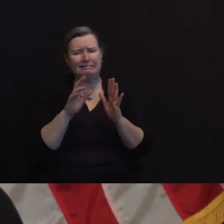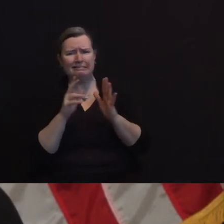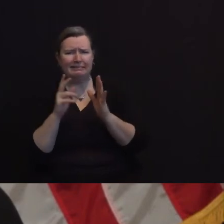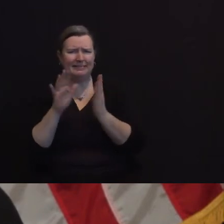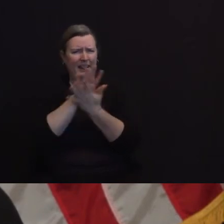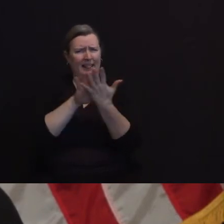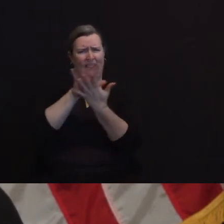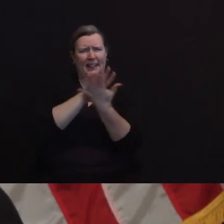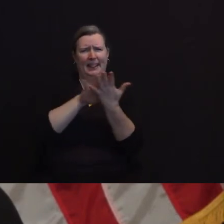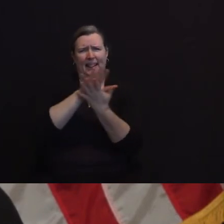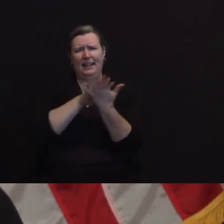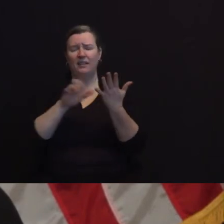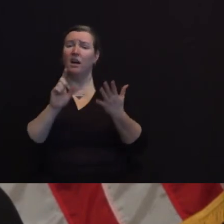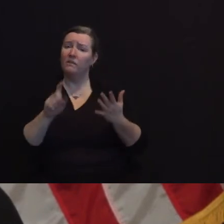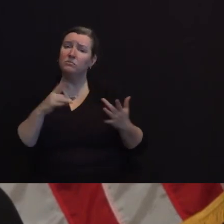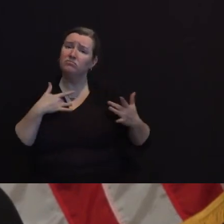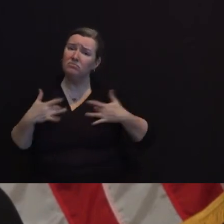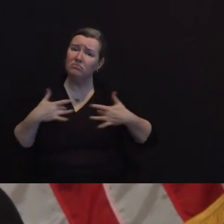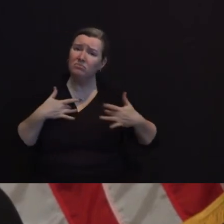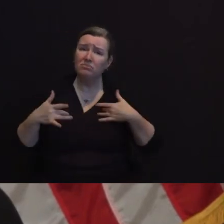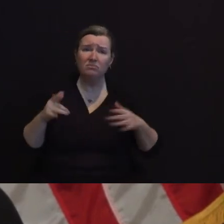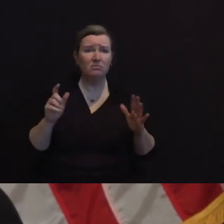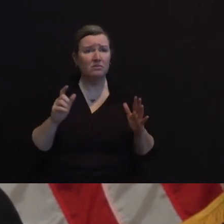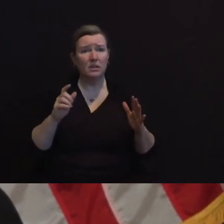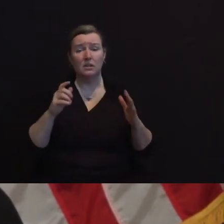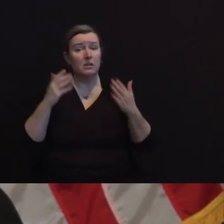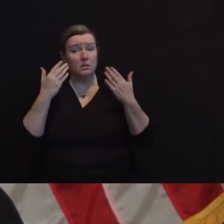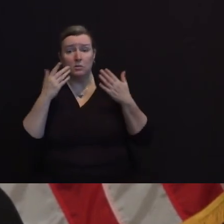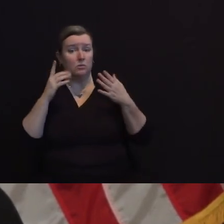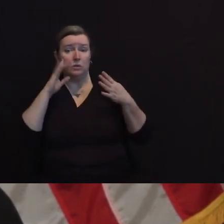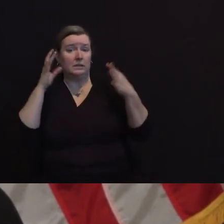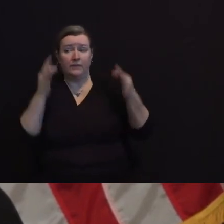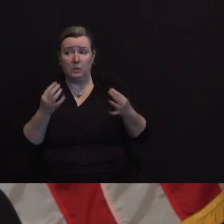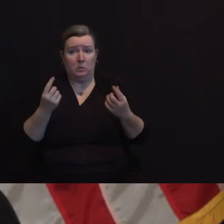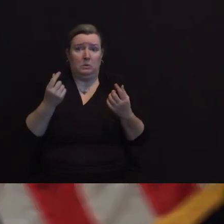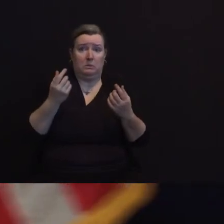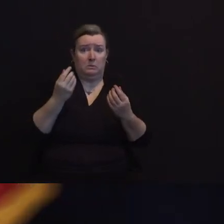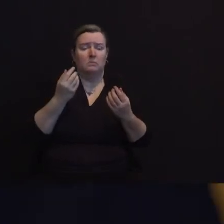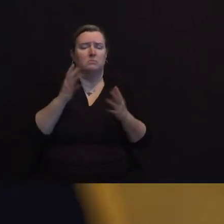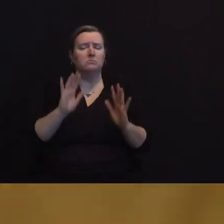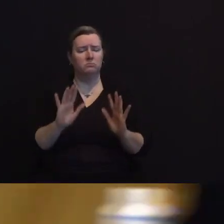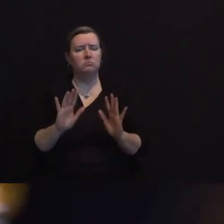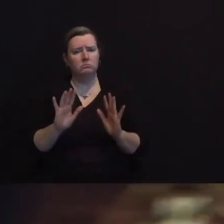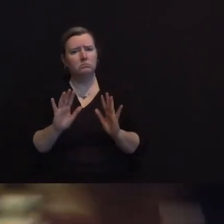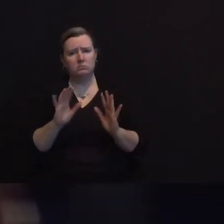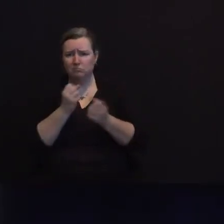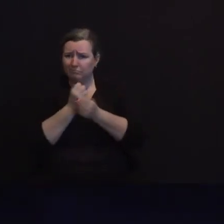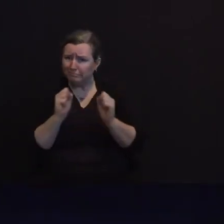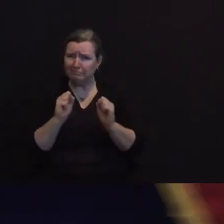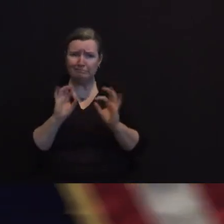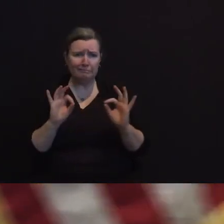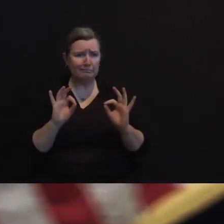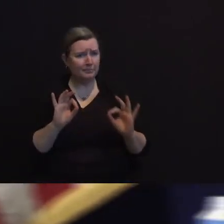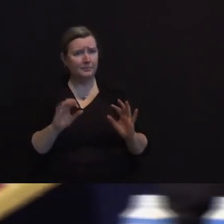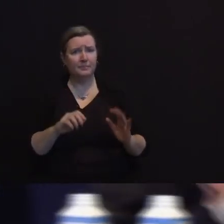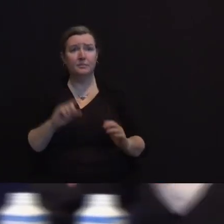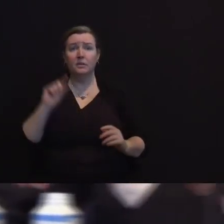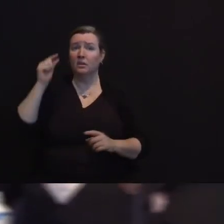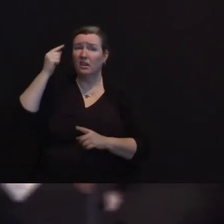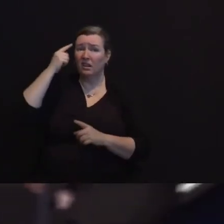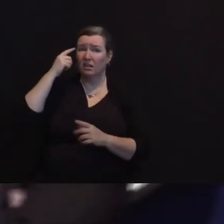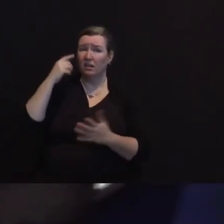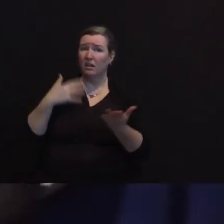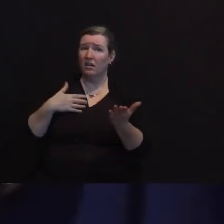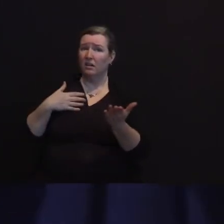but I think the jury is out on that. A federal authority, who I'll leave nameless because they said, admittedly, they're still trying to study